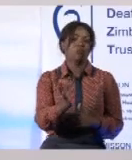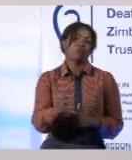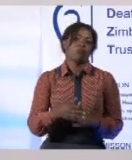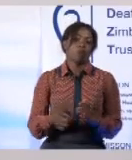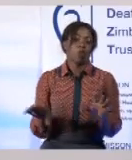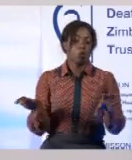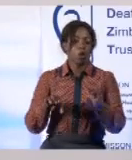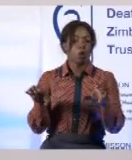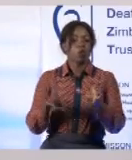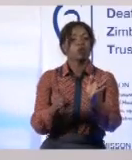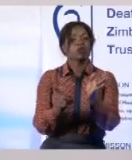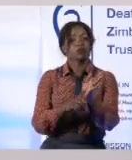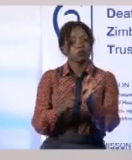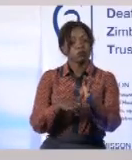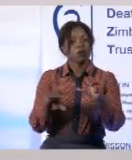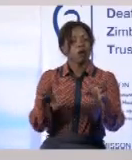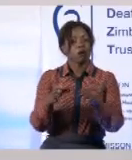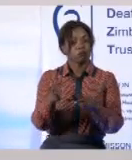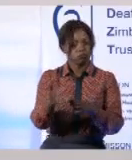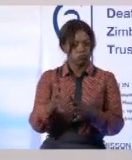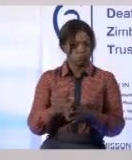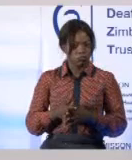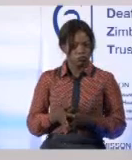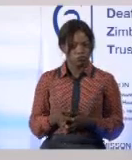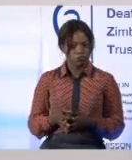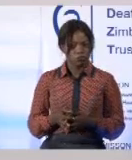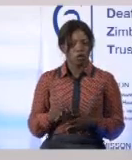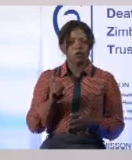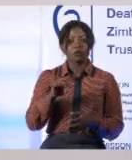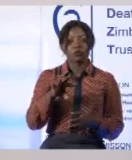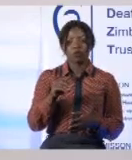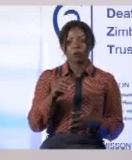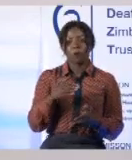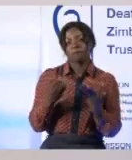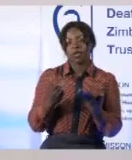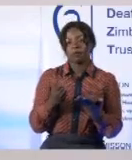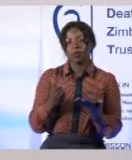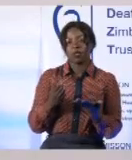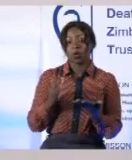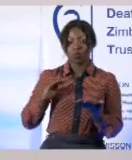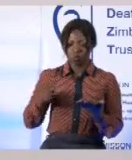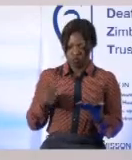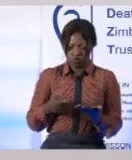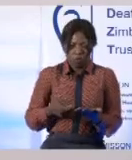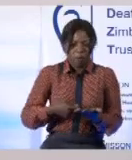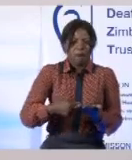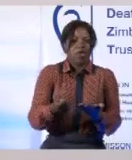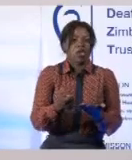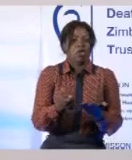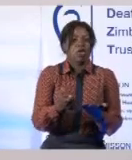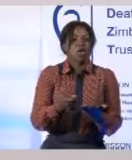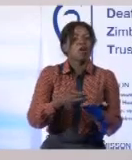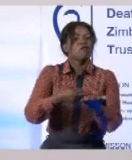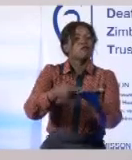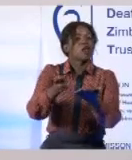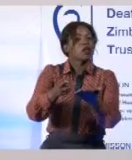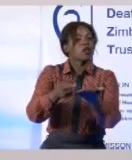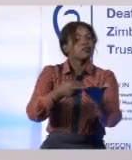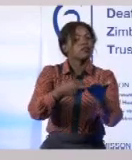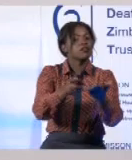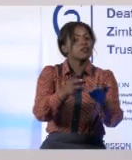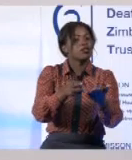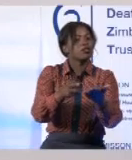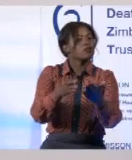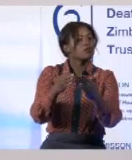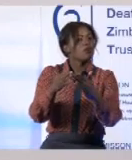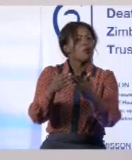do. So when you have clients who are paying rent and who are paying the different bills that you talked about